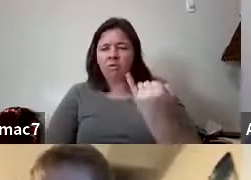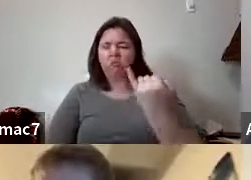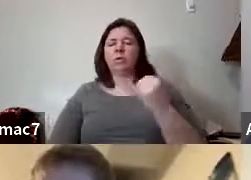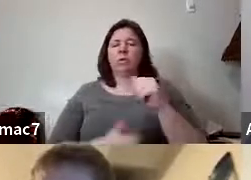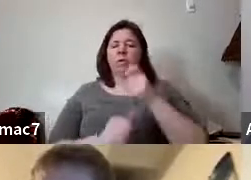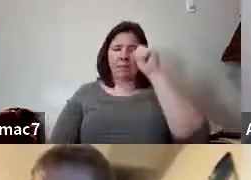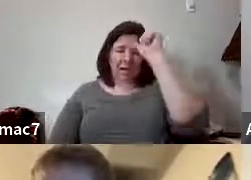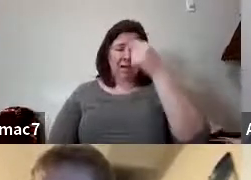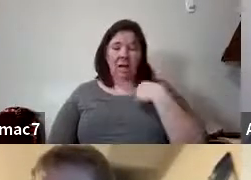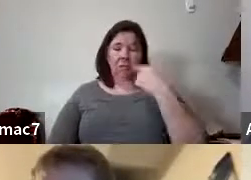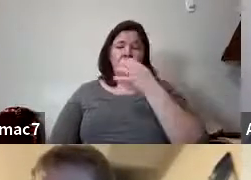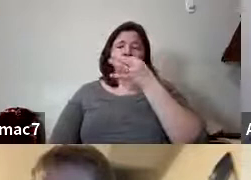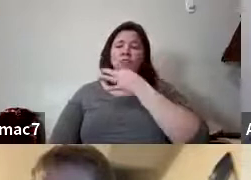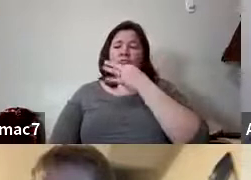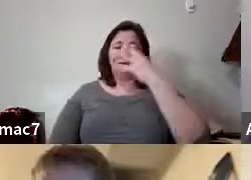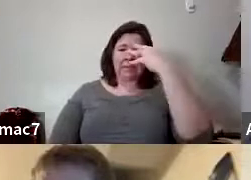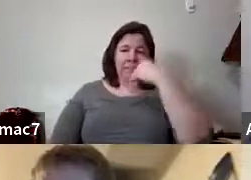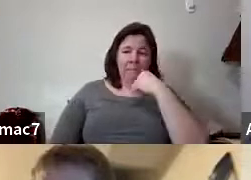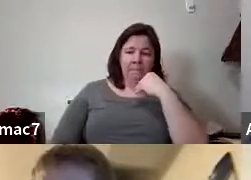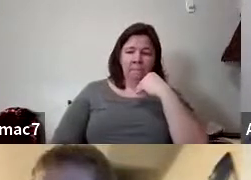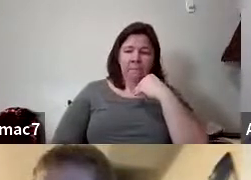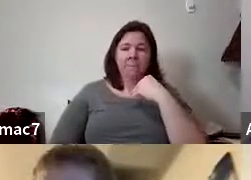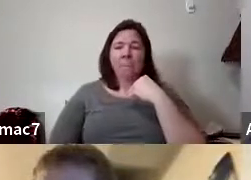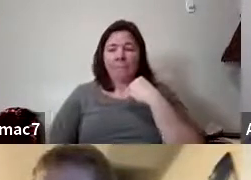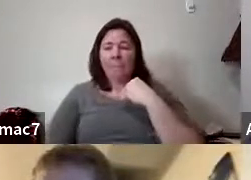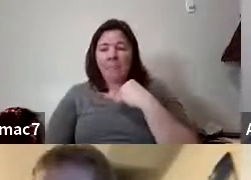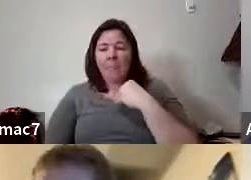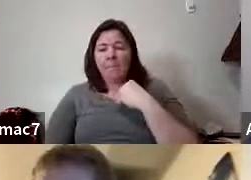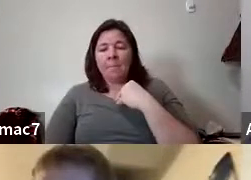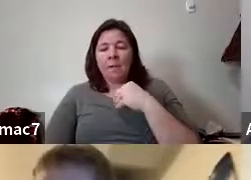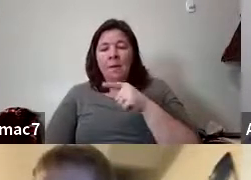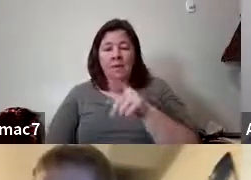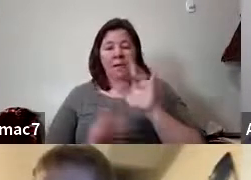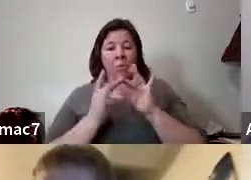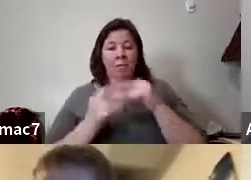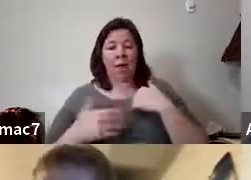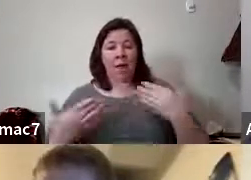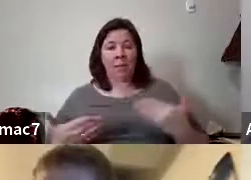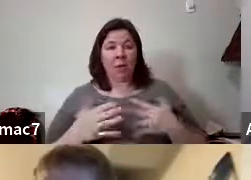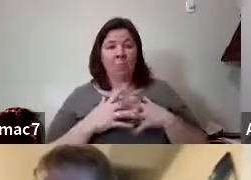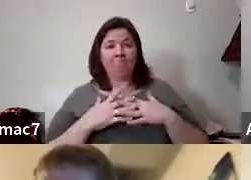but I just thought that I should actually visit this webinar. So here I am.